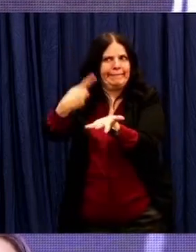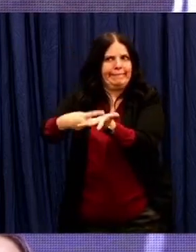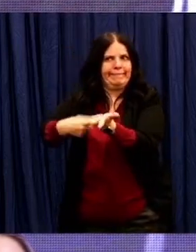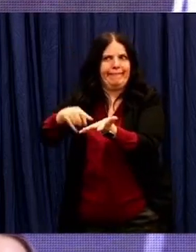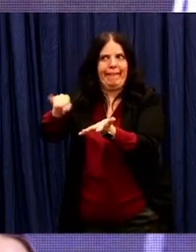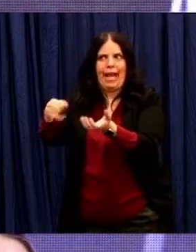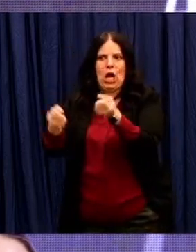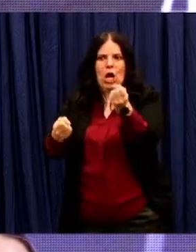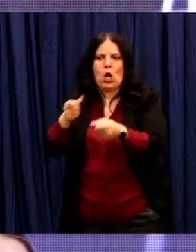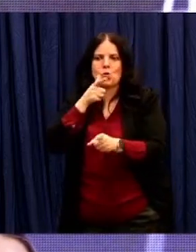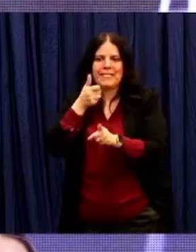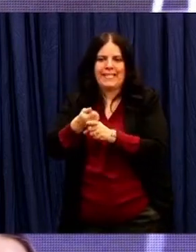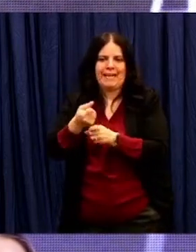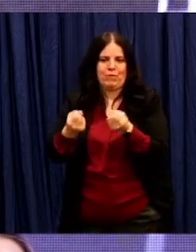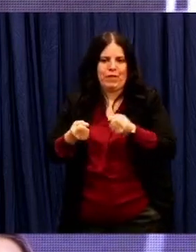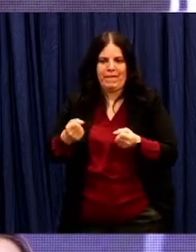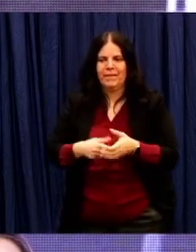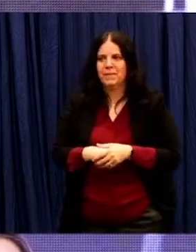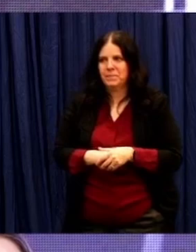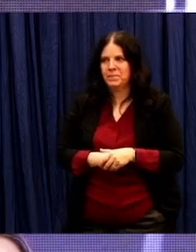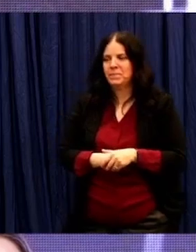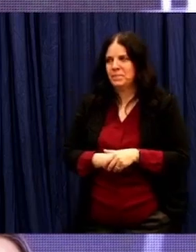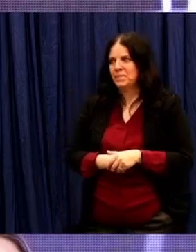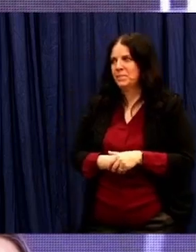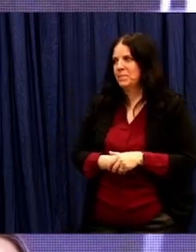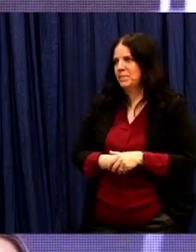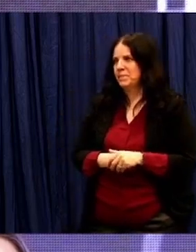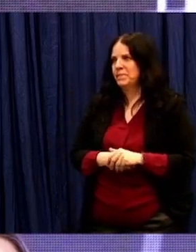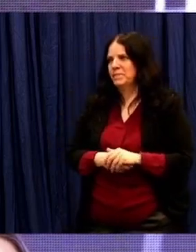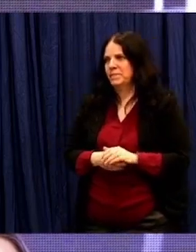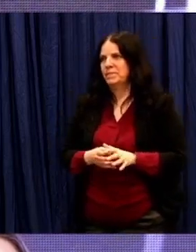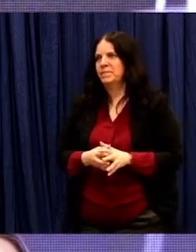to speak. Okay, understood. All right.